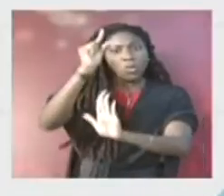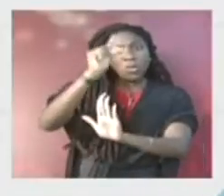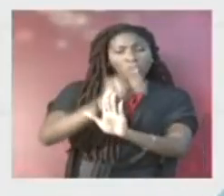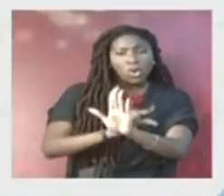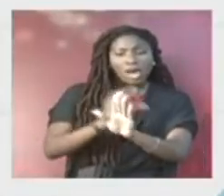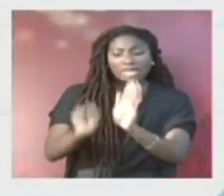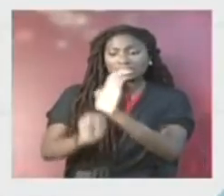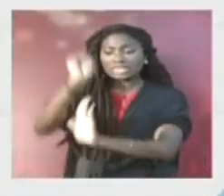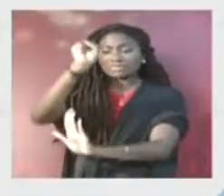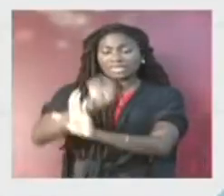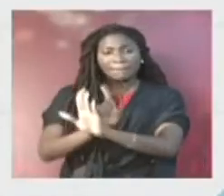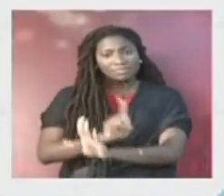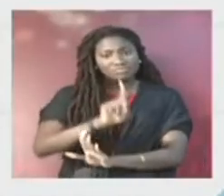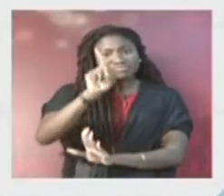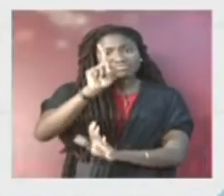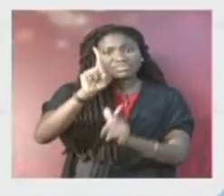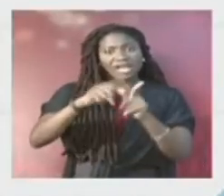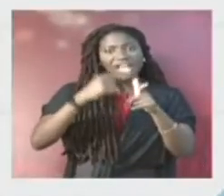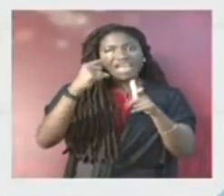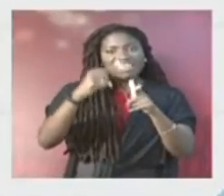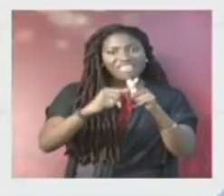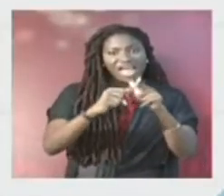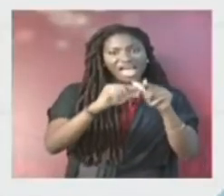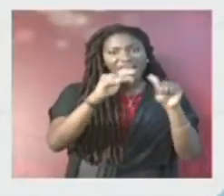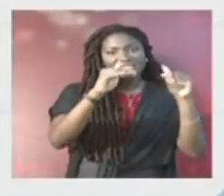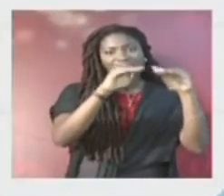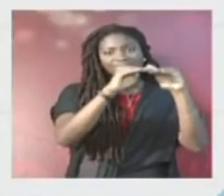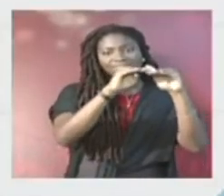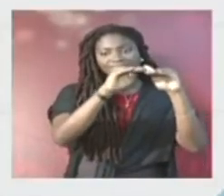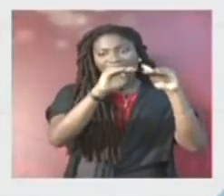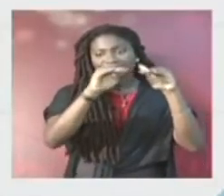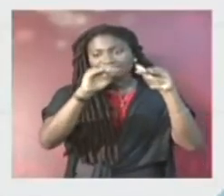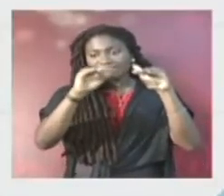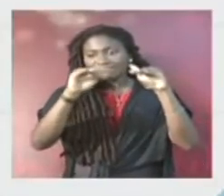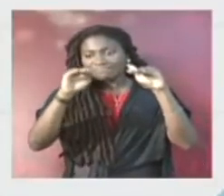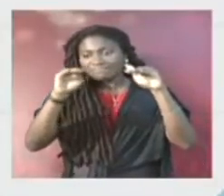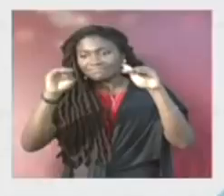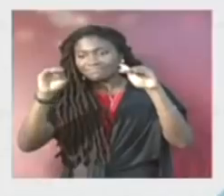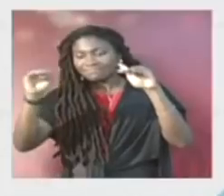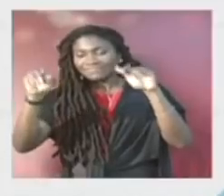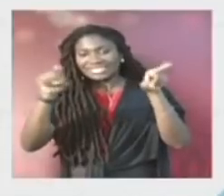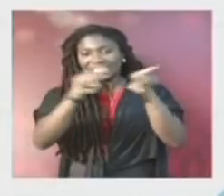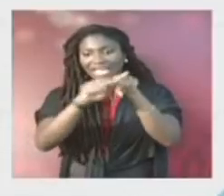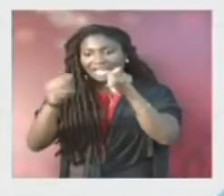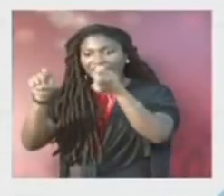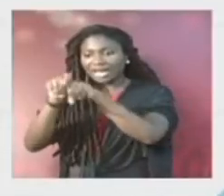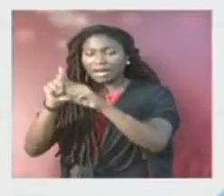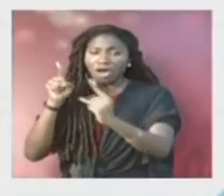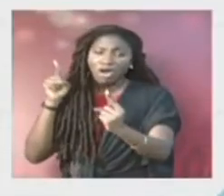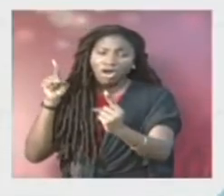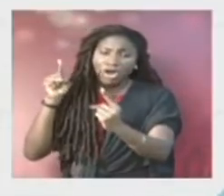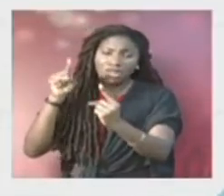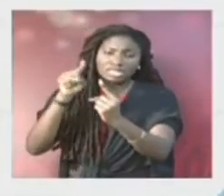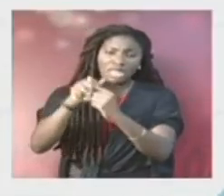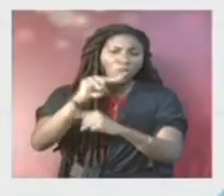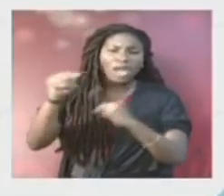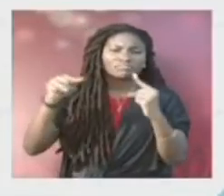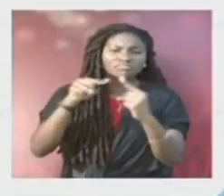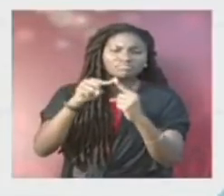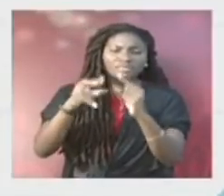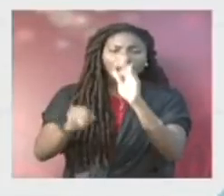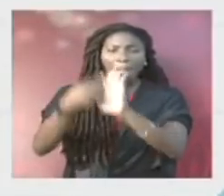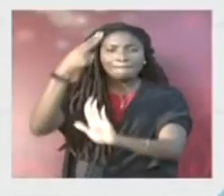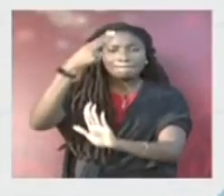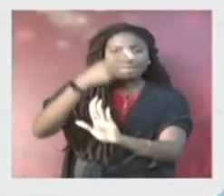and then it starts to flatten, sort of slow down. So you get a flattish area that ran up until just about the end of March